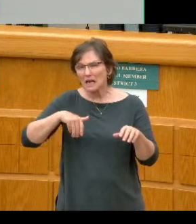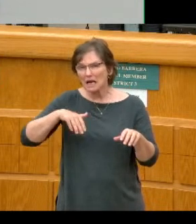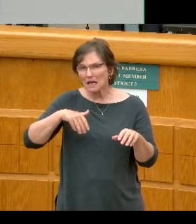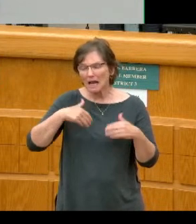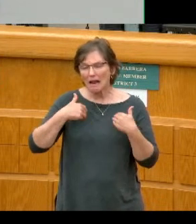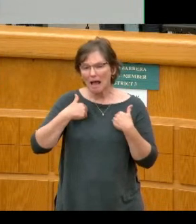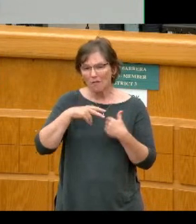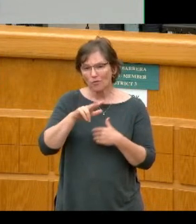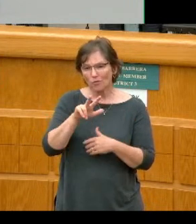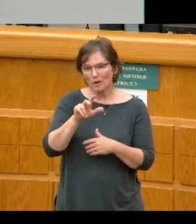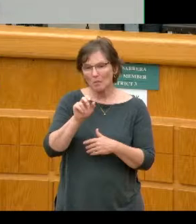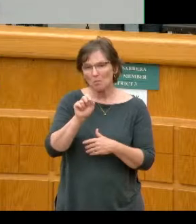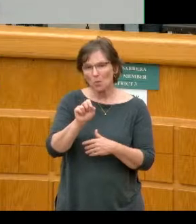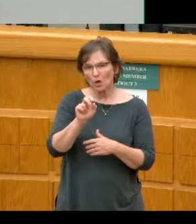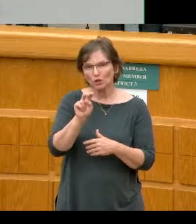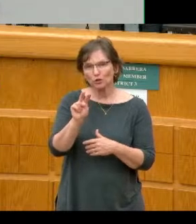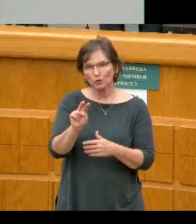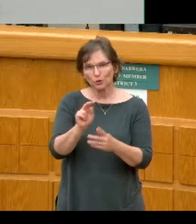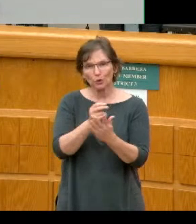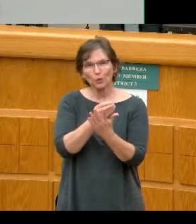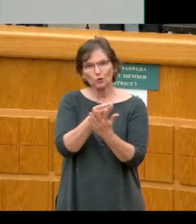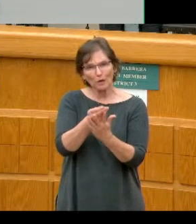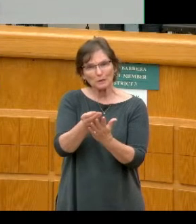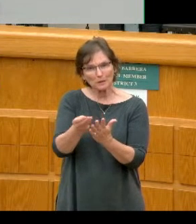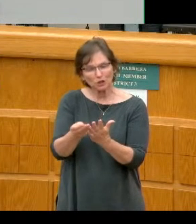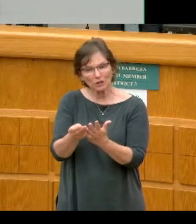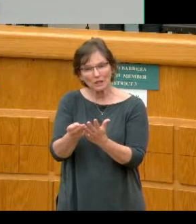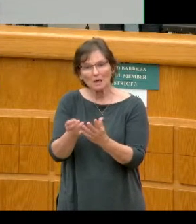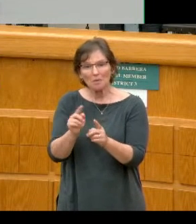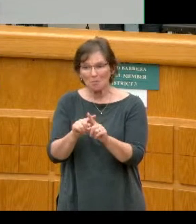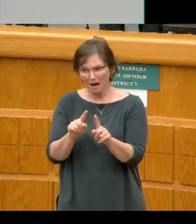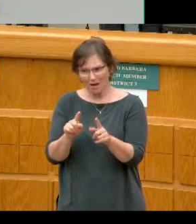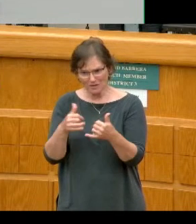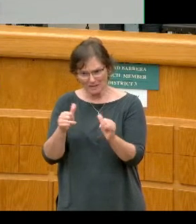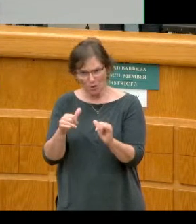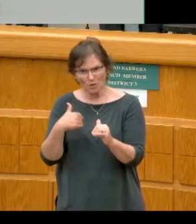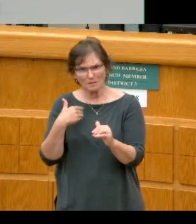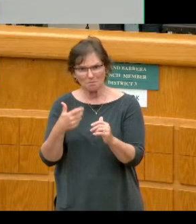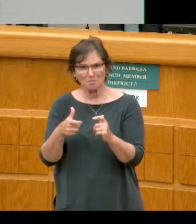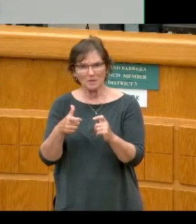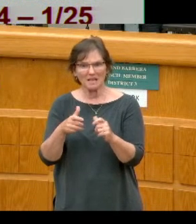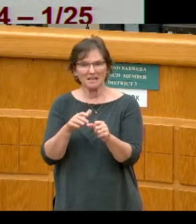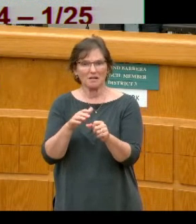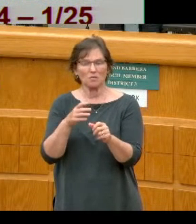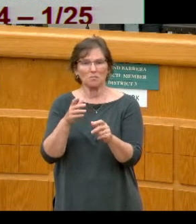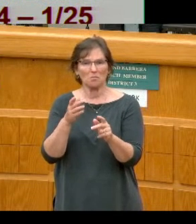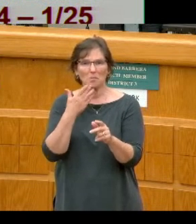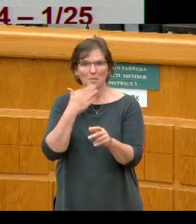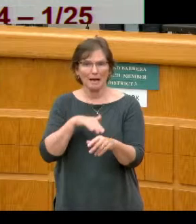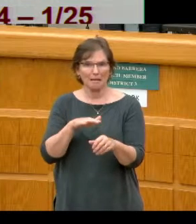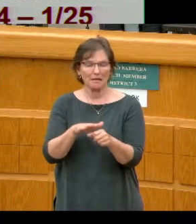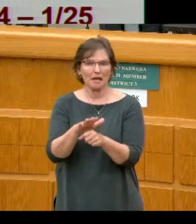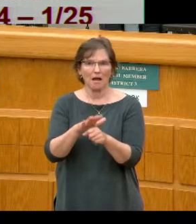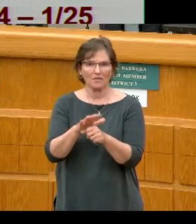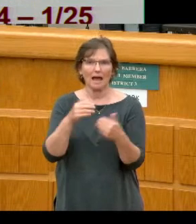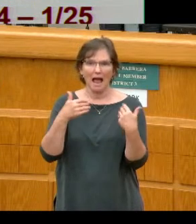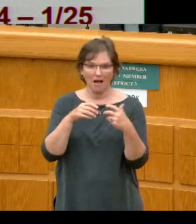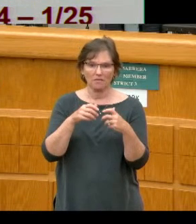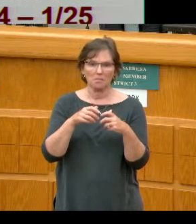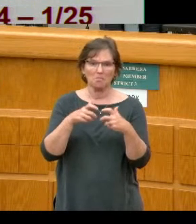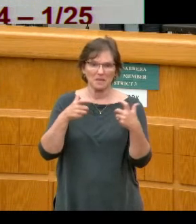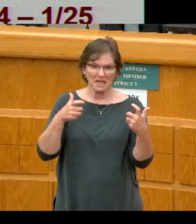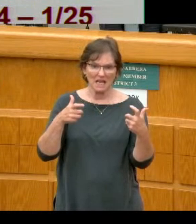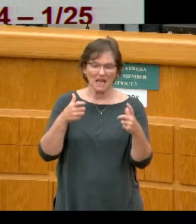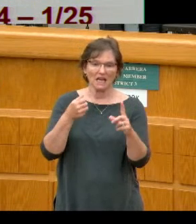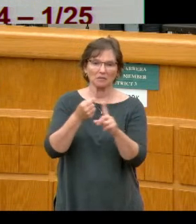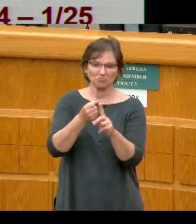triple digits number of new cases in a day was 73 days ago. So that's about 2.5 months. And so we're definitely